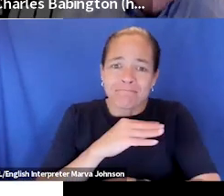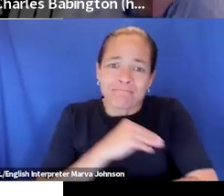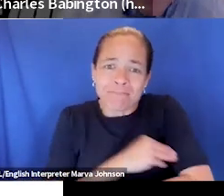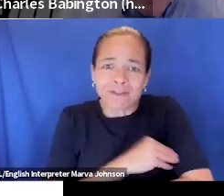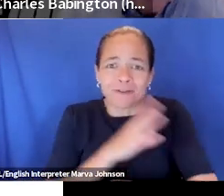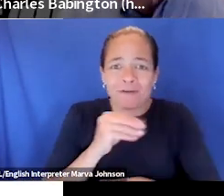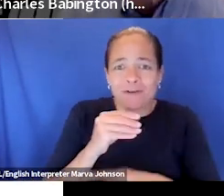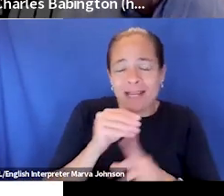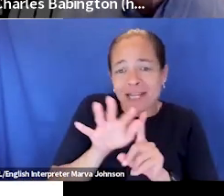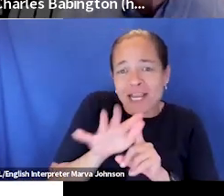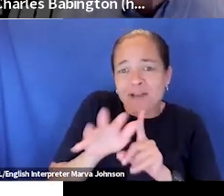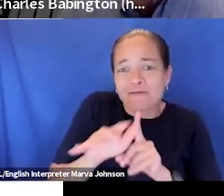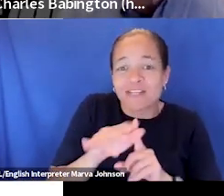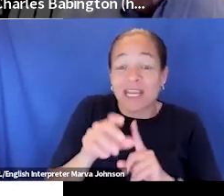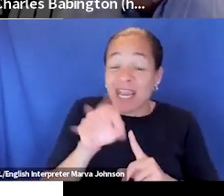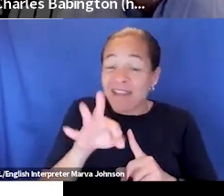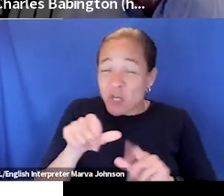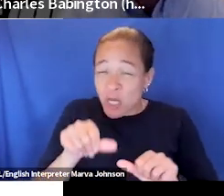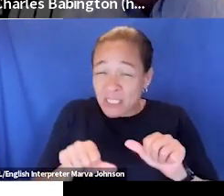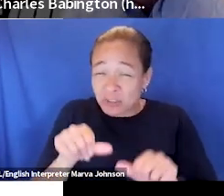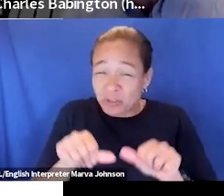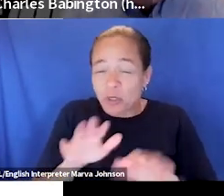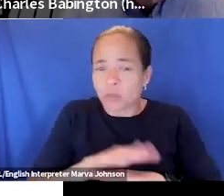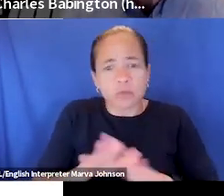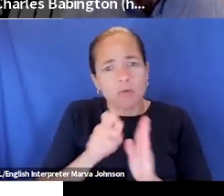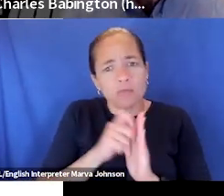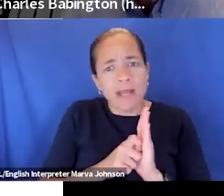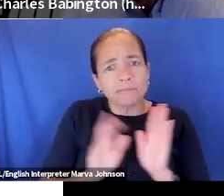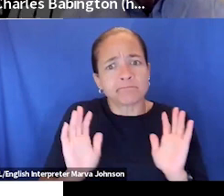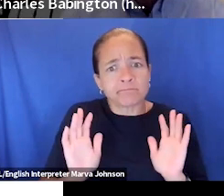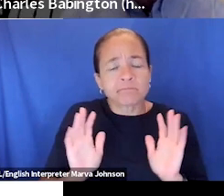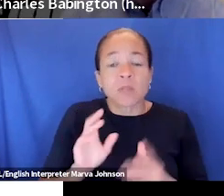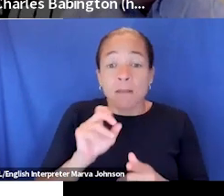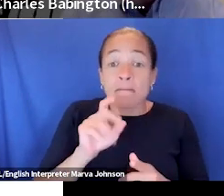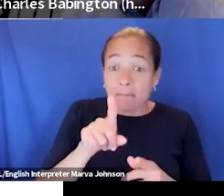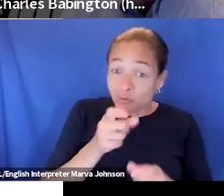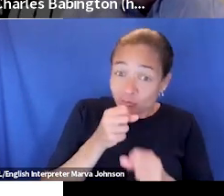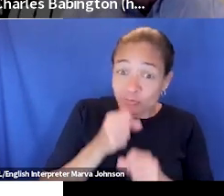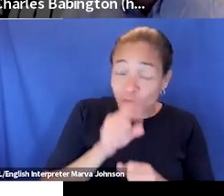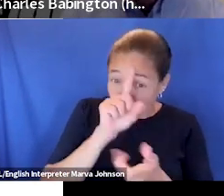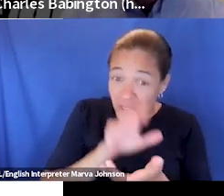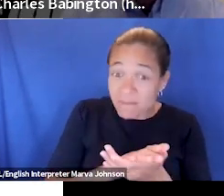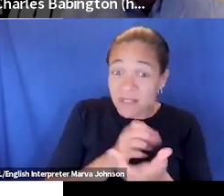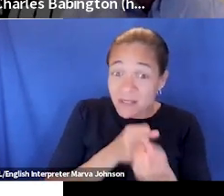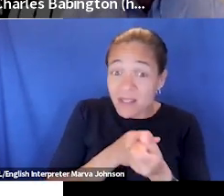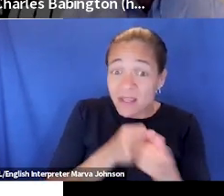you're saying, then don't say it. Go do something else. Don't write it. But if you believe in what you're writing, then write it like you believe